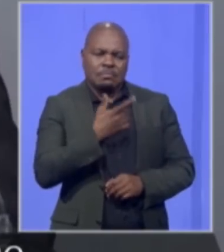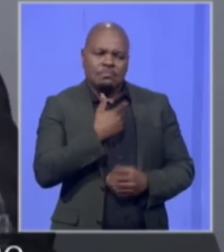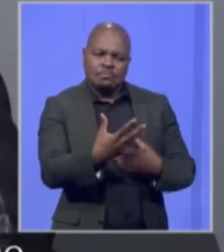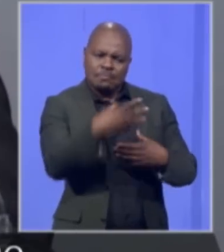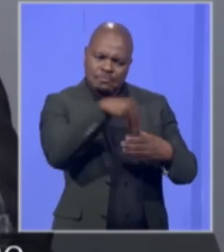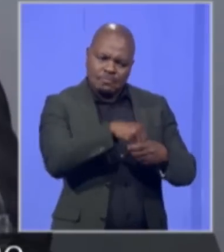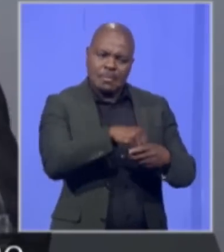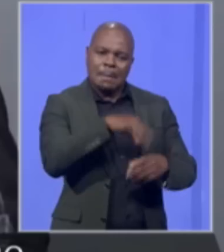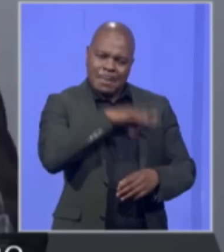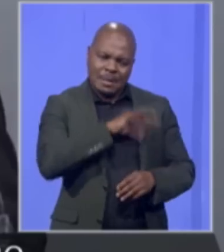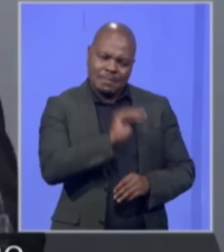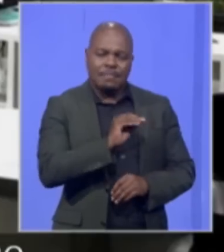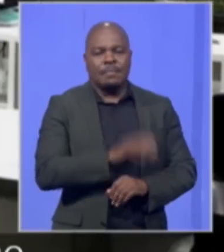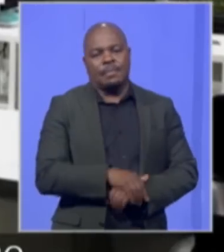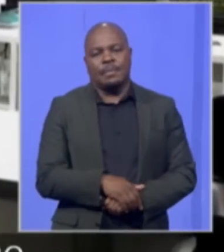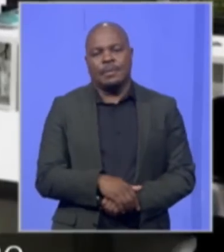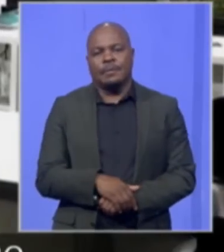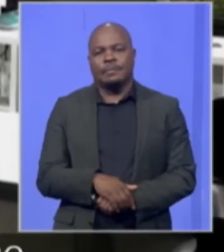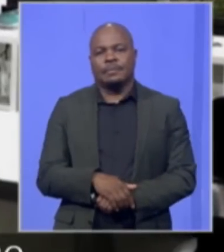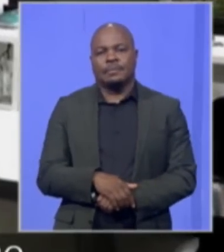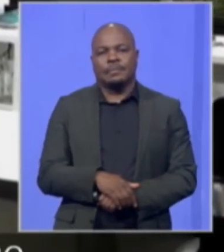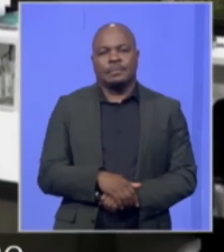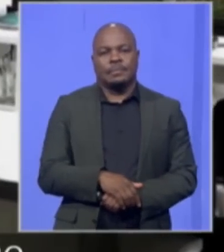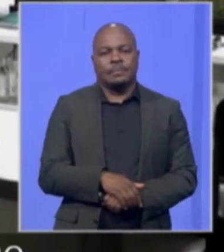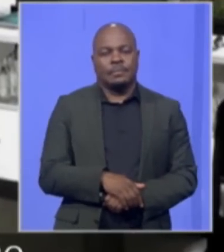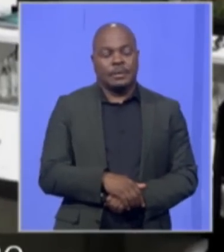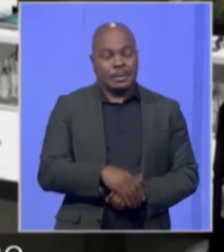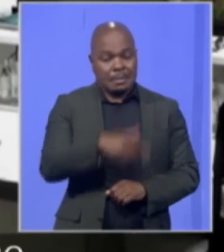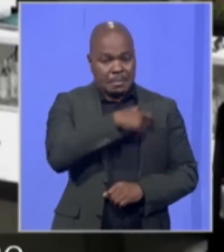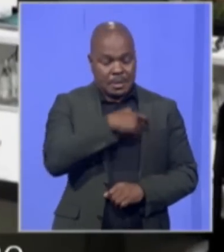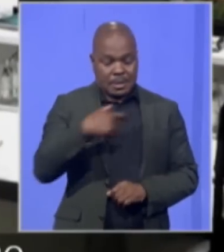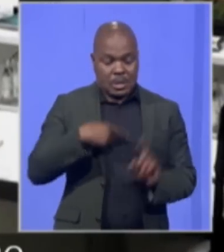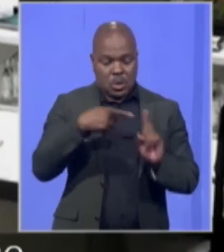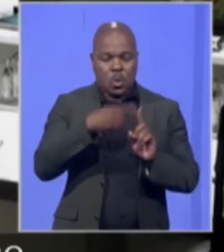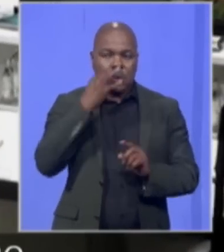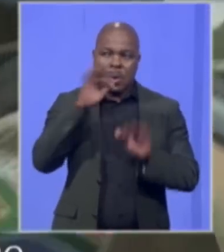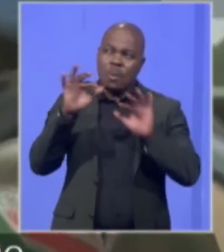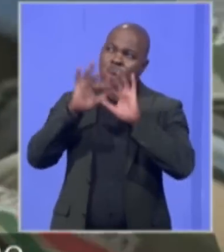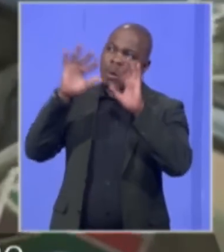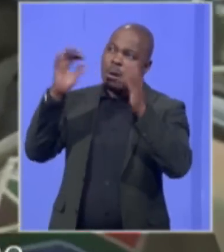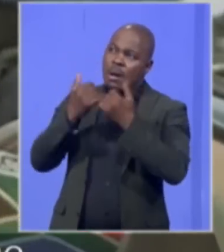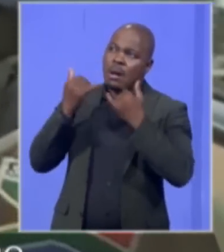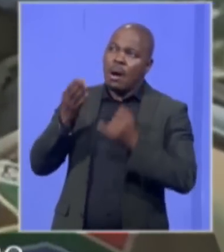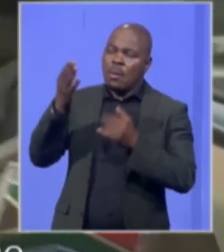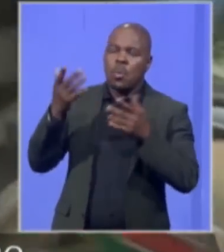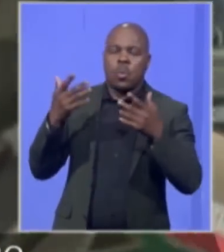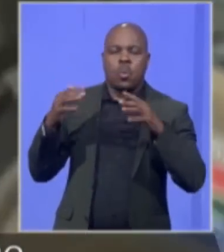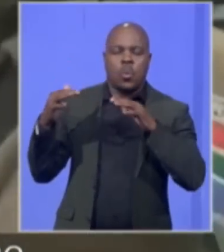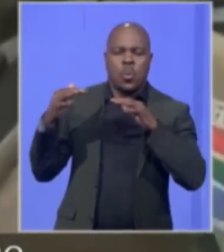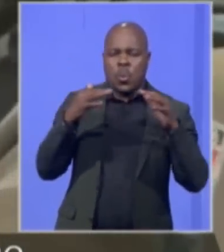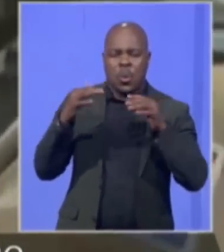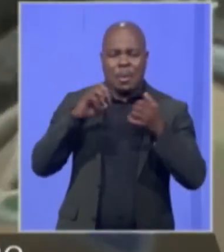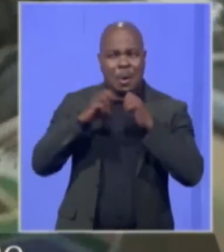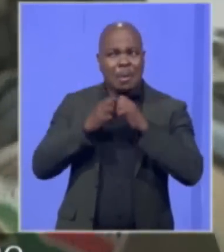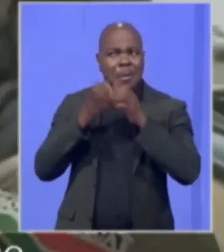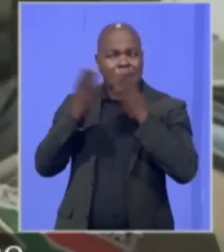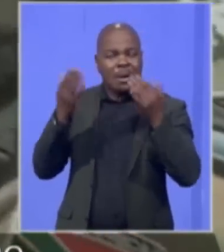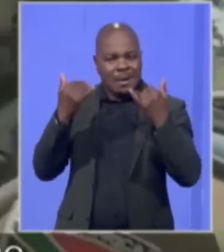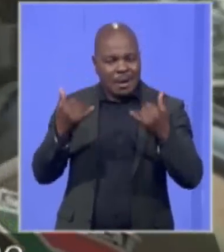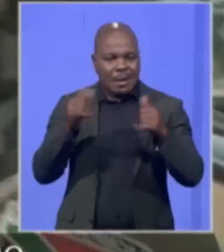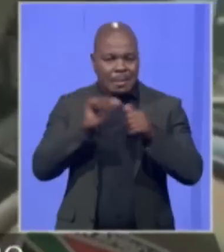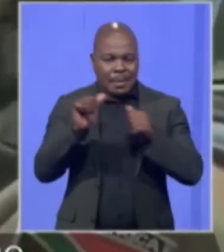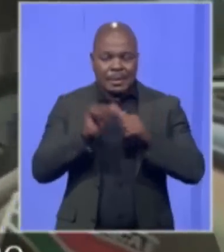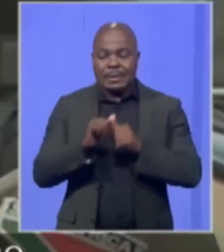those who should benefit. Mopresidente o re jwalo ka ha lefatshe le shebane le maemo a tsitsipano ena ke yona nako hore dina